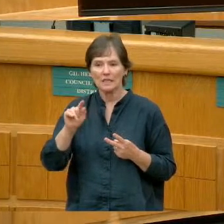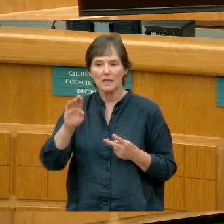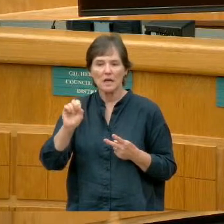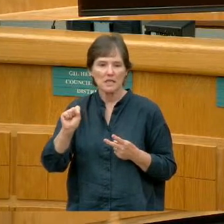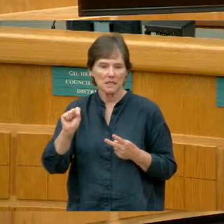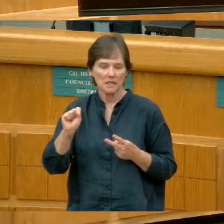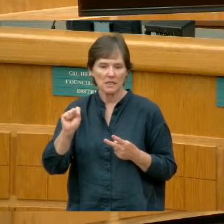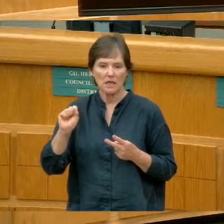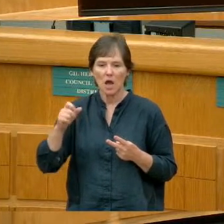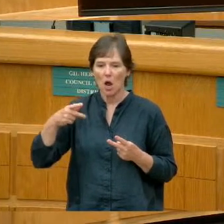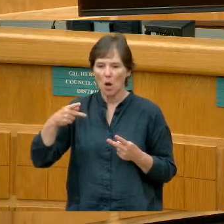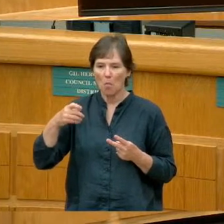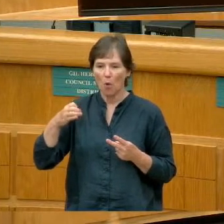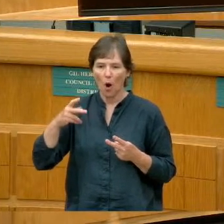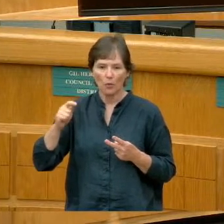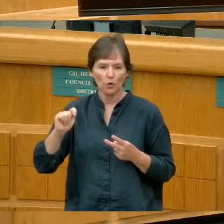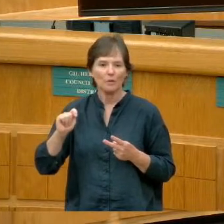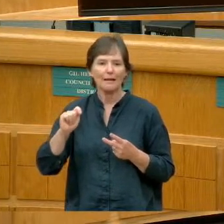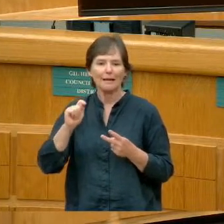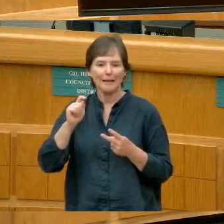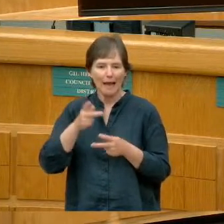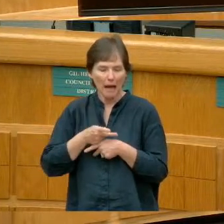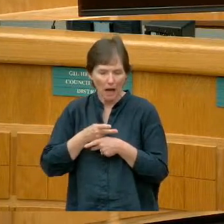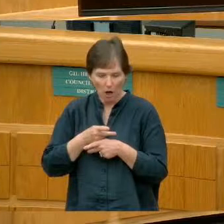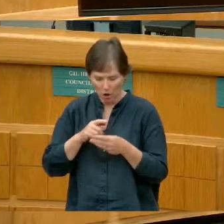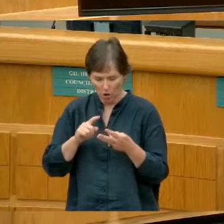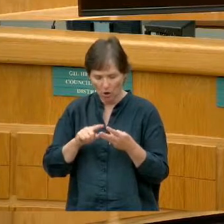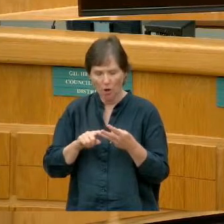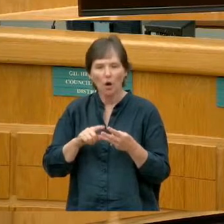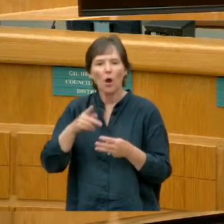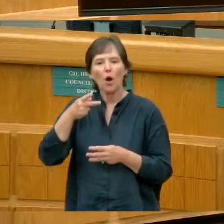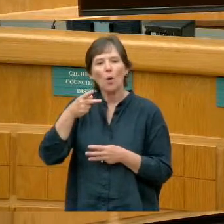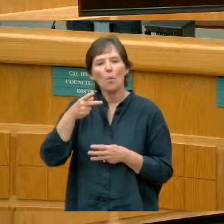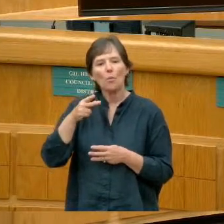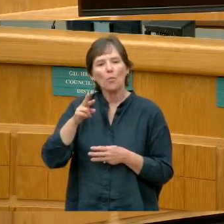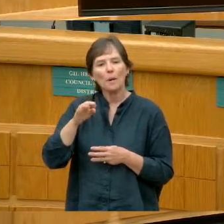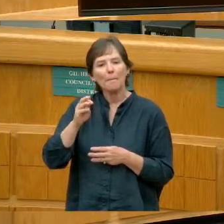as well as Physicians Premier Center, have testing. Those